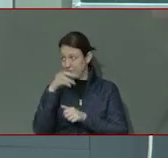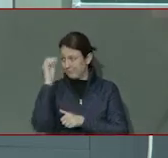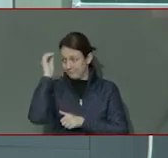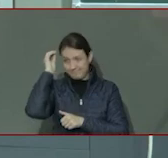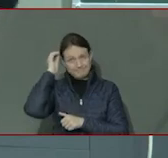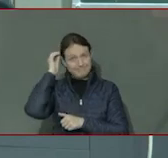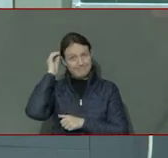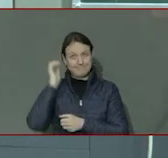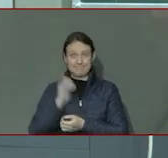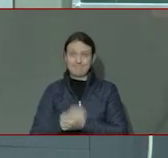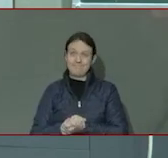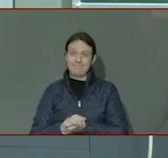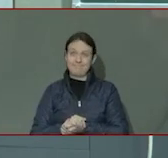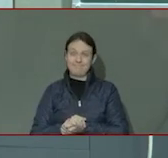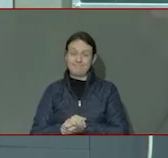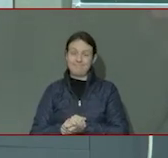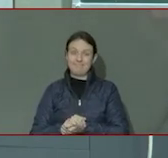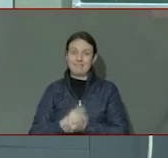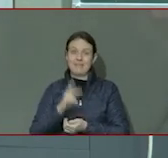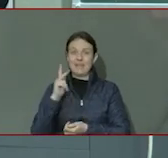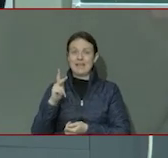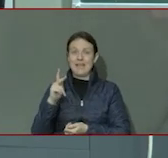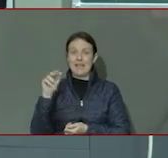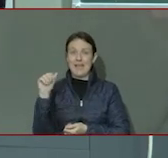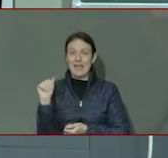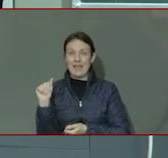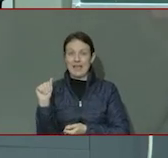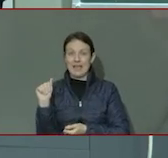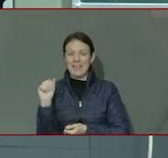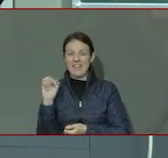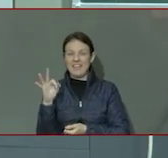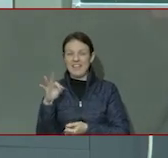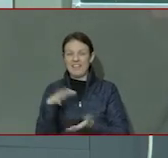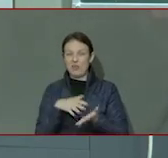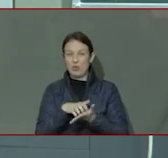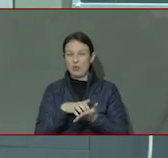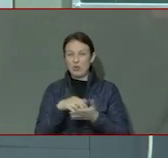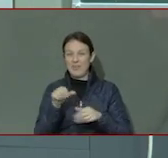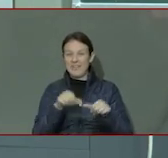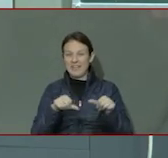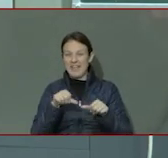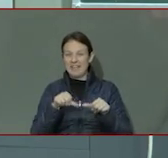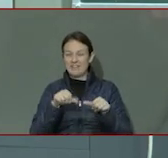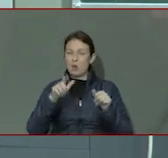for yourself. Ka, if it's a weak acid,